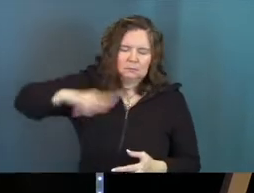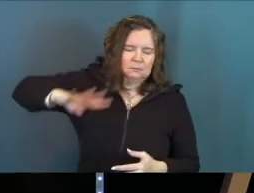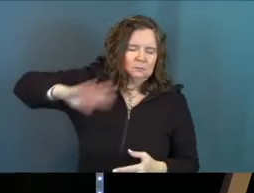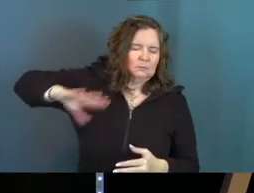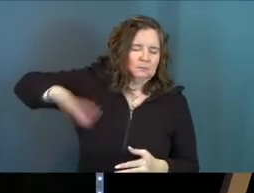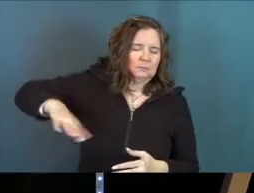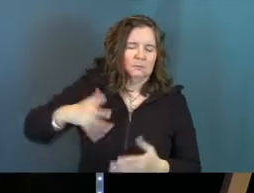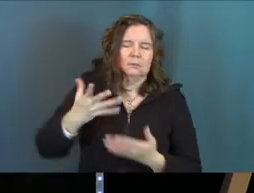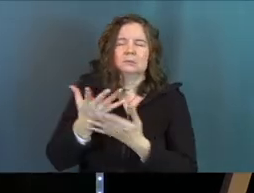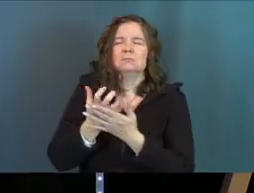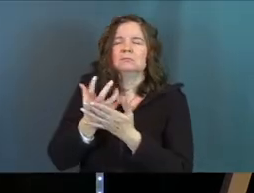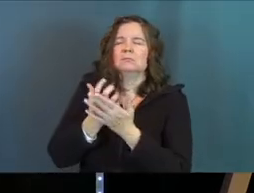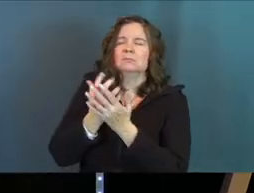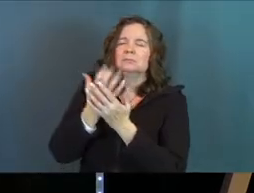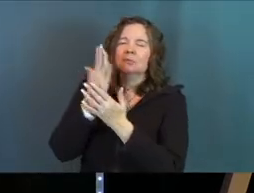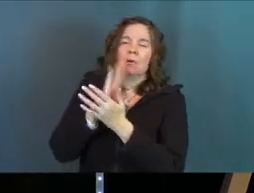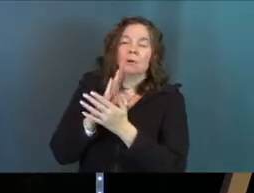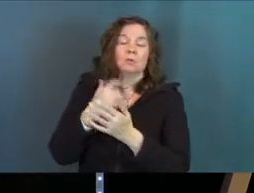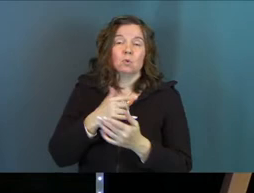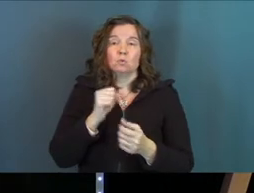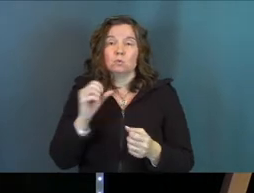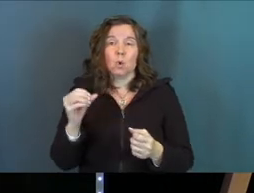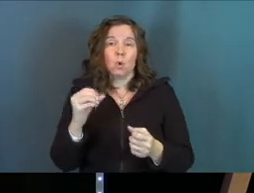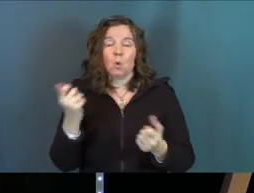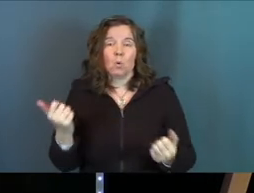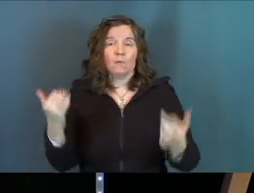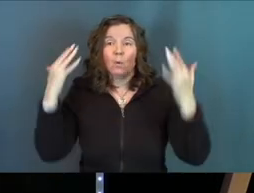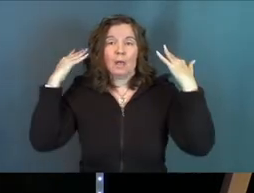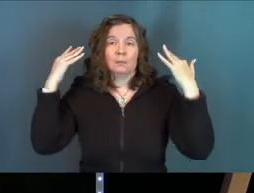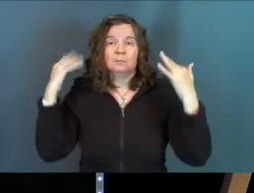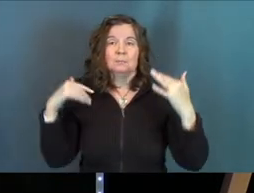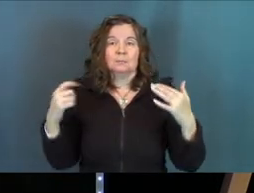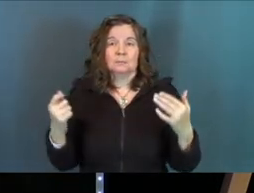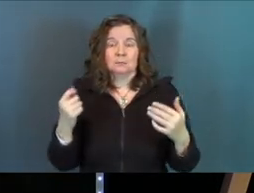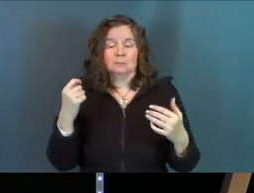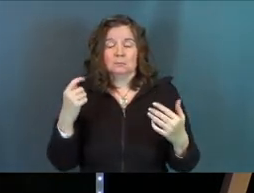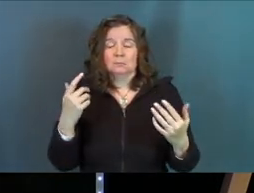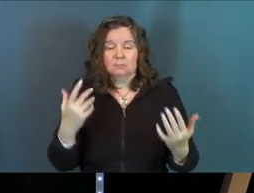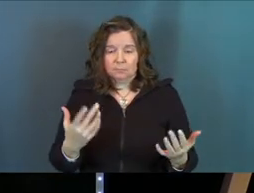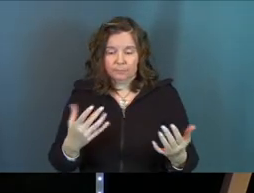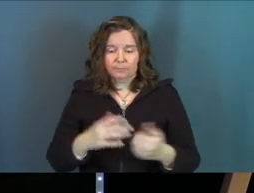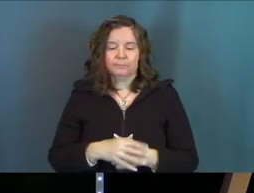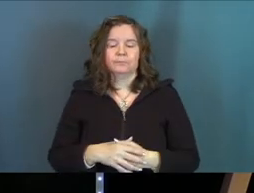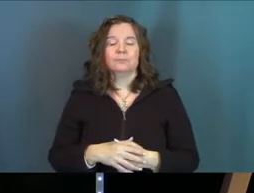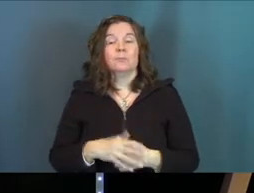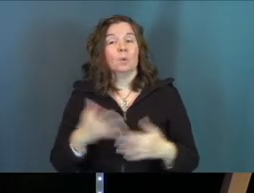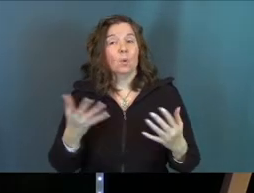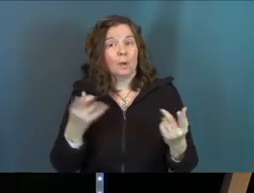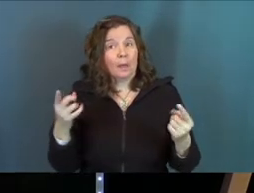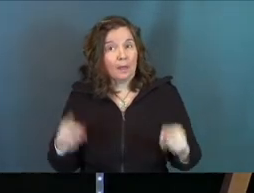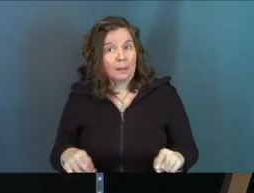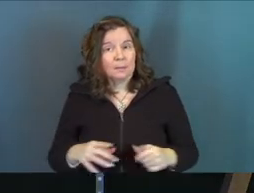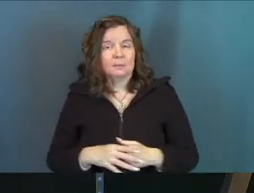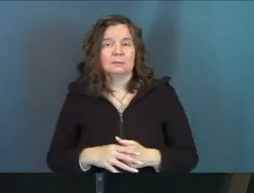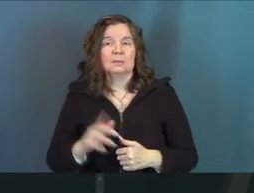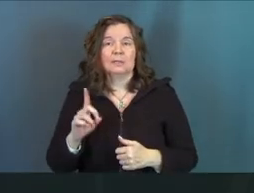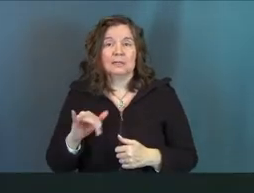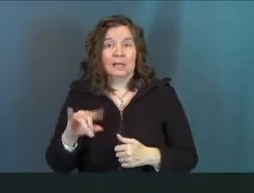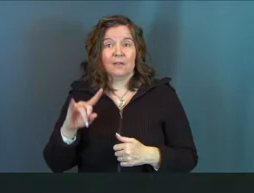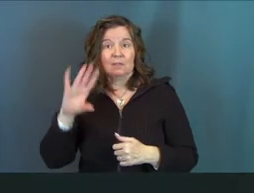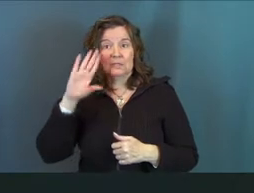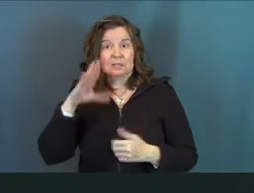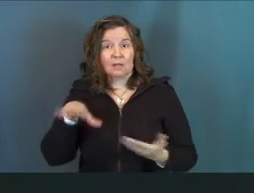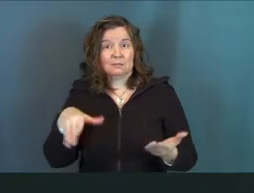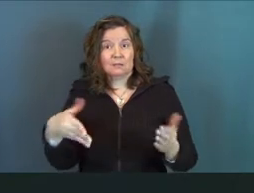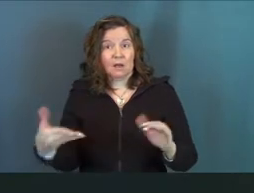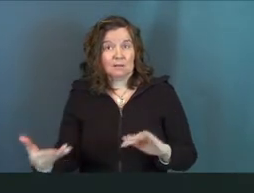them completely. Right, just so overwhelmed, understandably so. And so what happens is David's son does